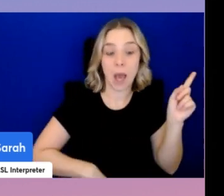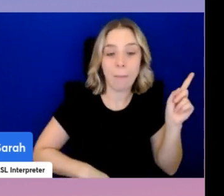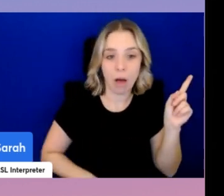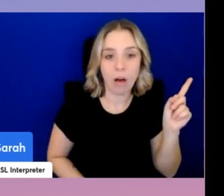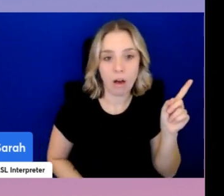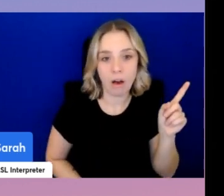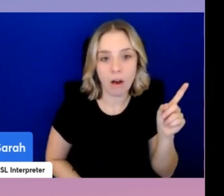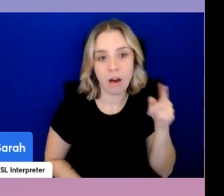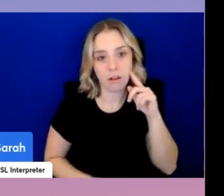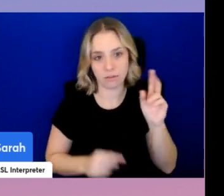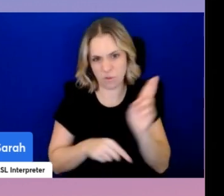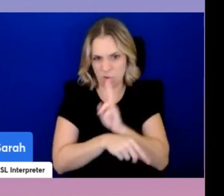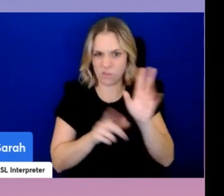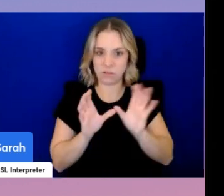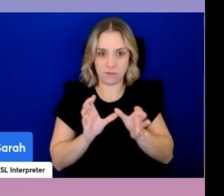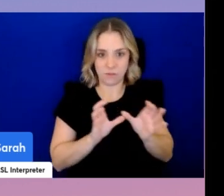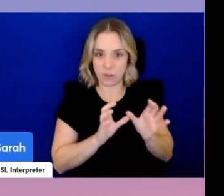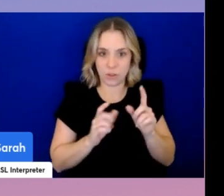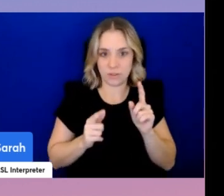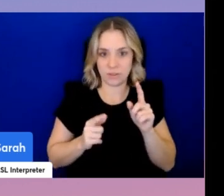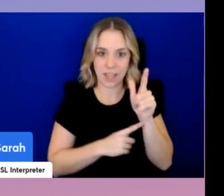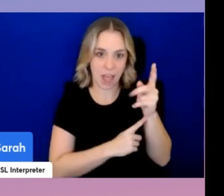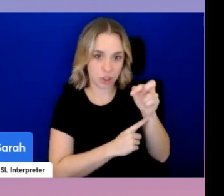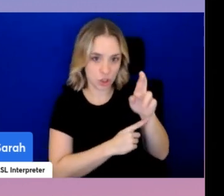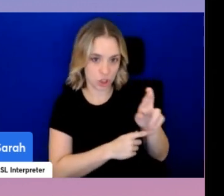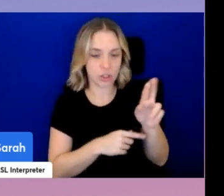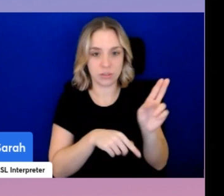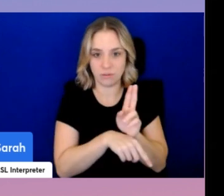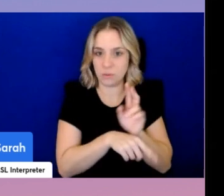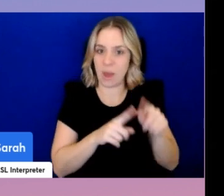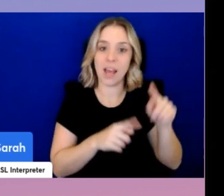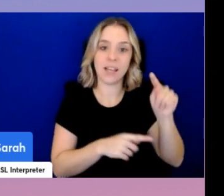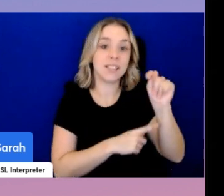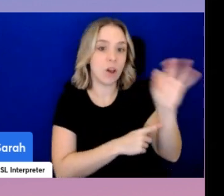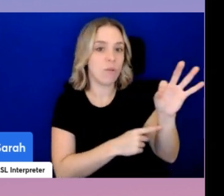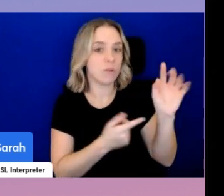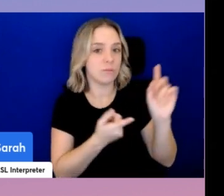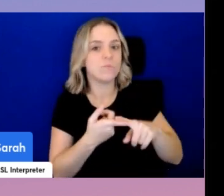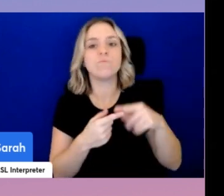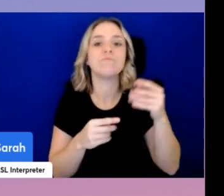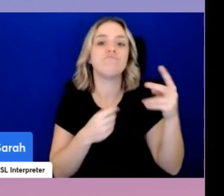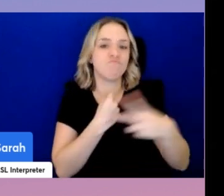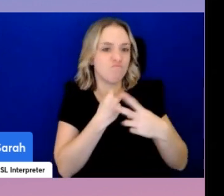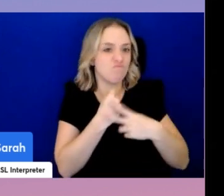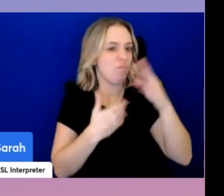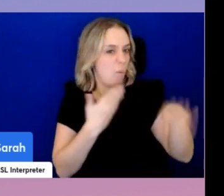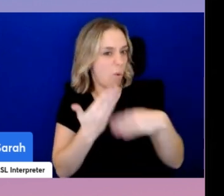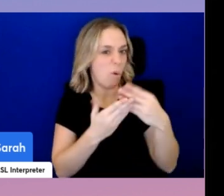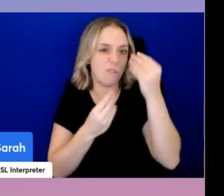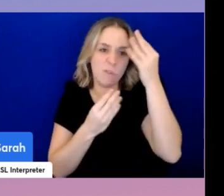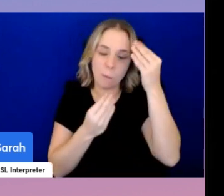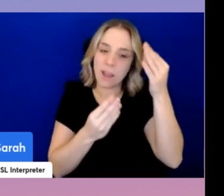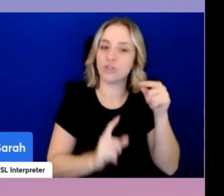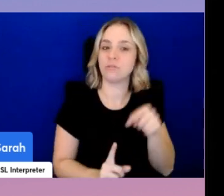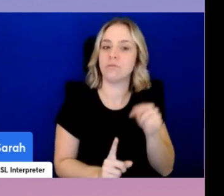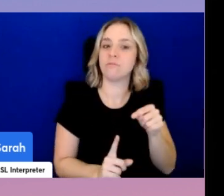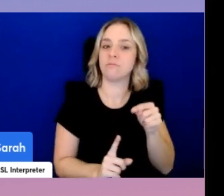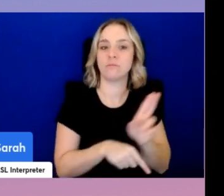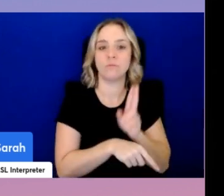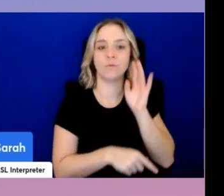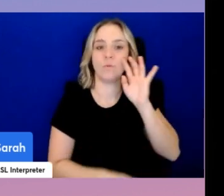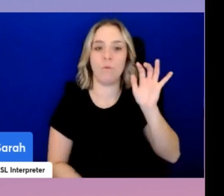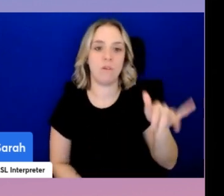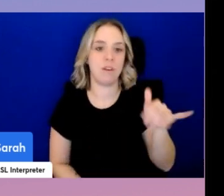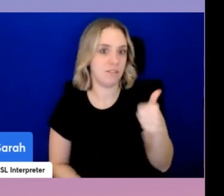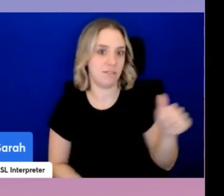VPC network, some subnets, and a net gateway. Individually, this information is not particularly sensitive as the contents could